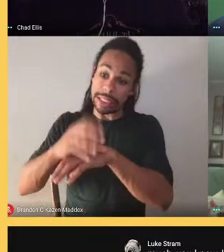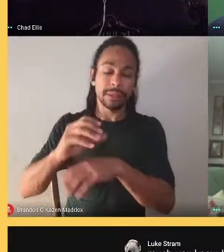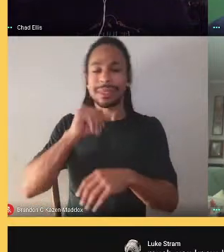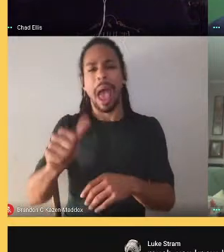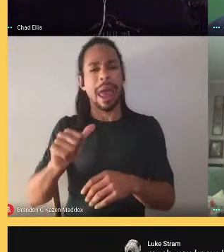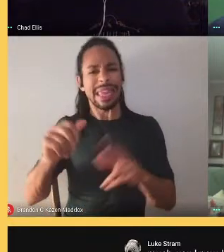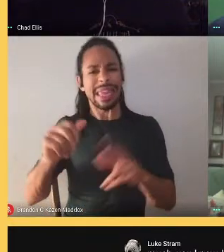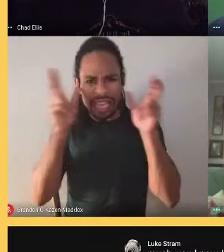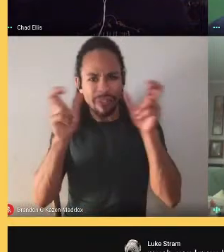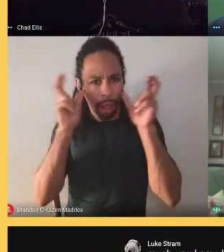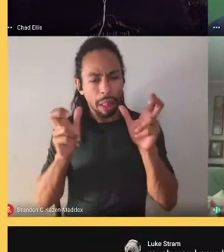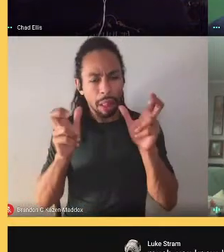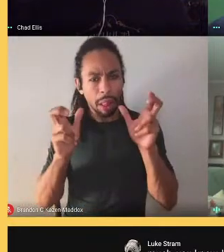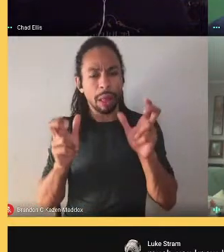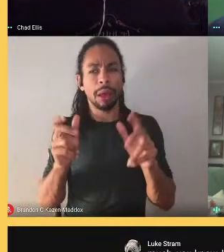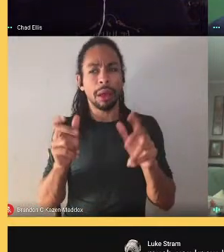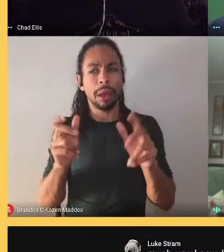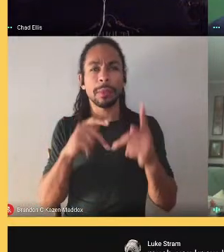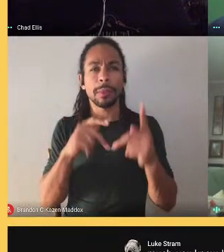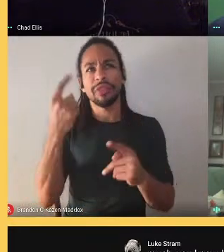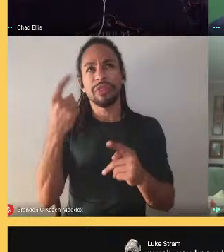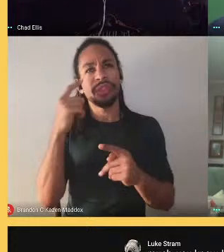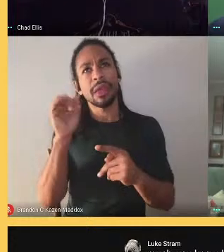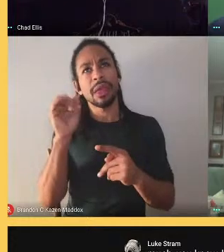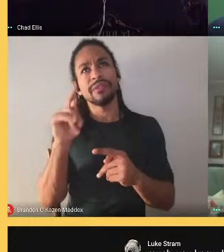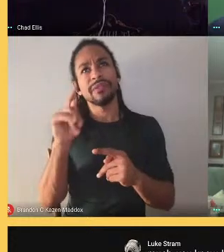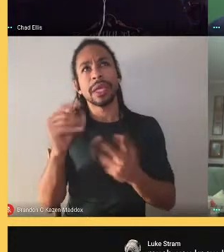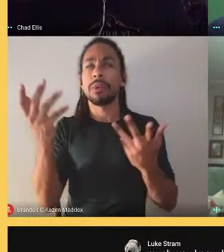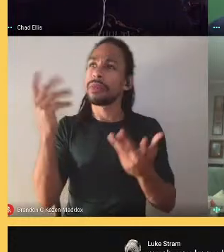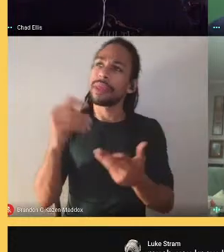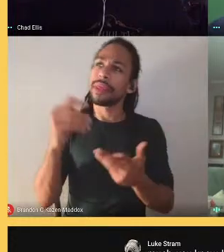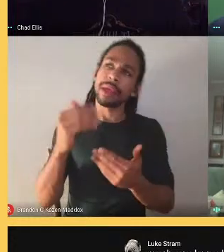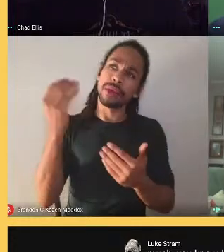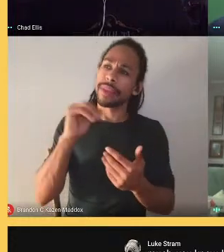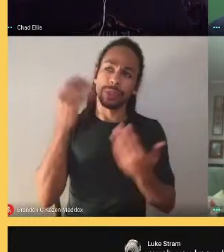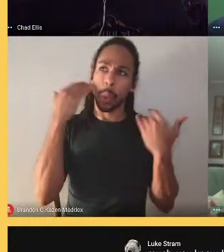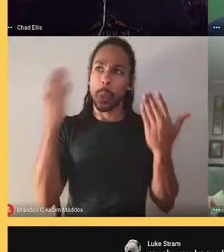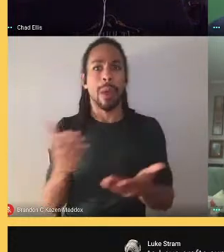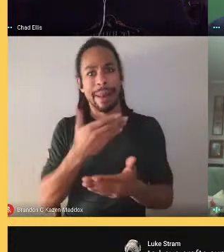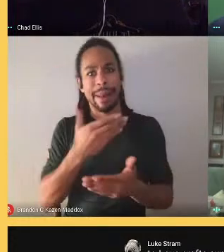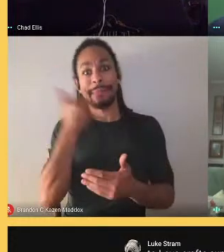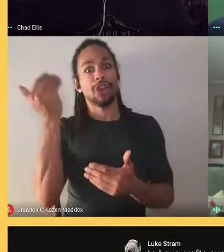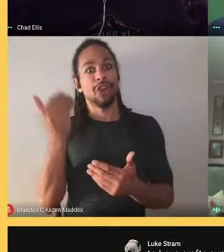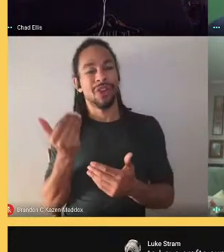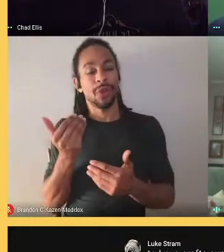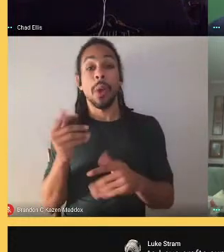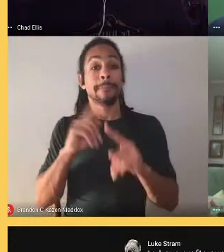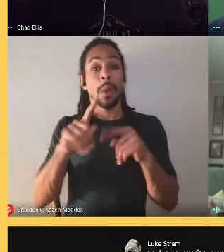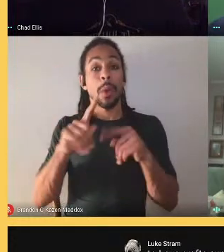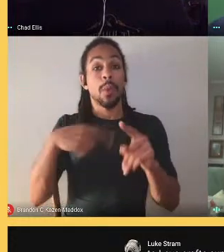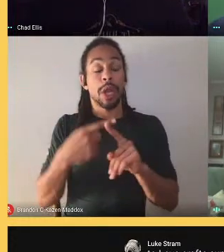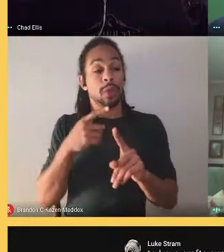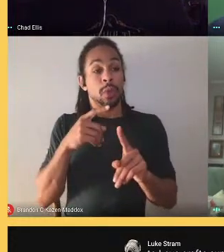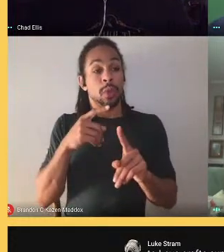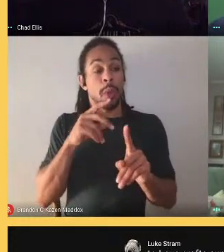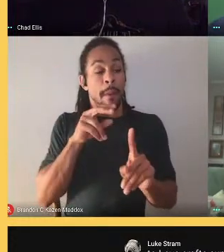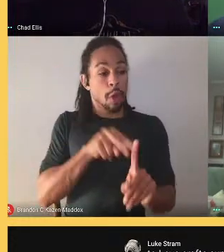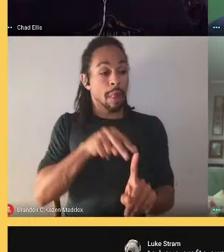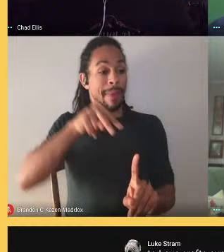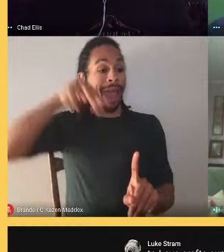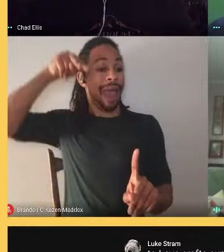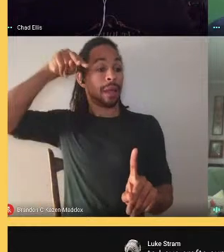people don't even think about it or know any better. When you pull back to that higher level of it,